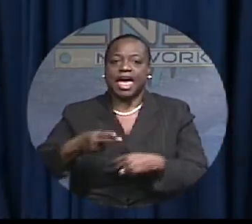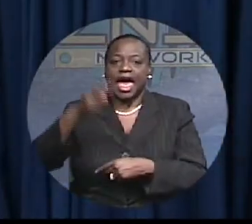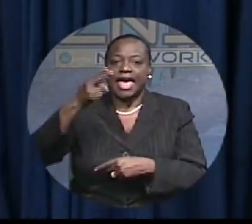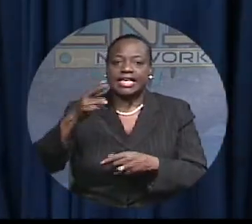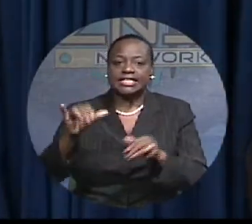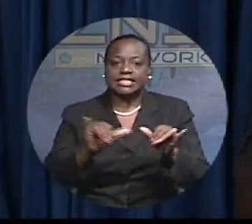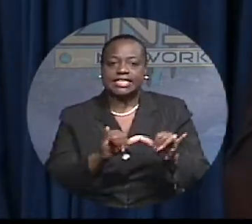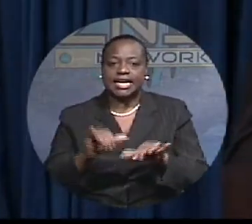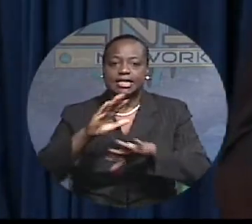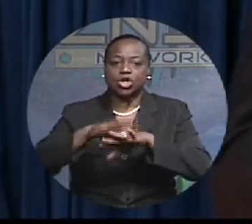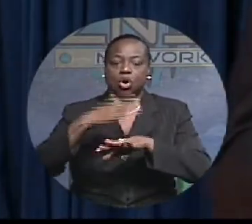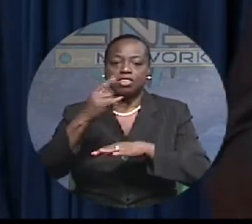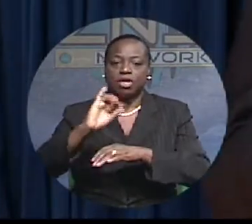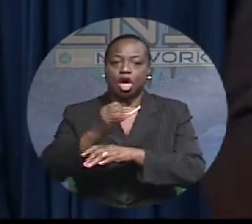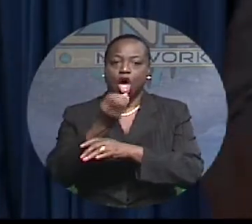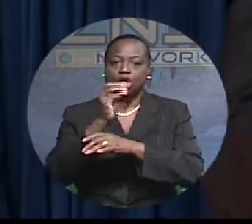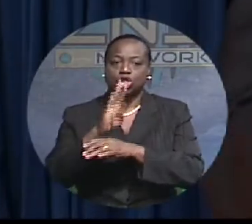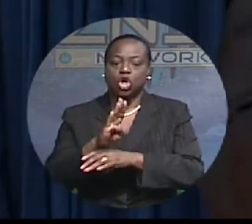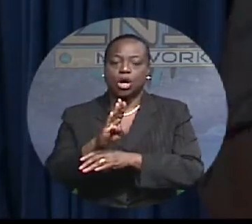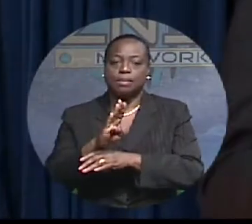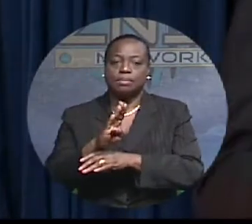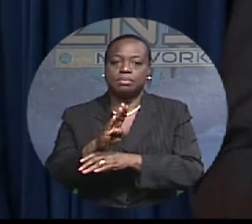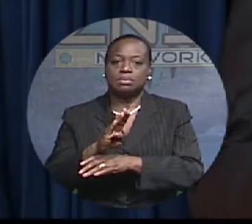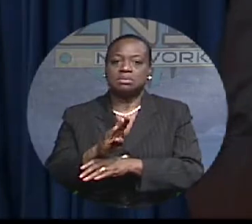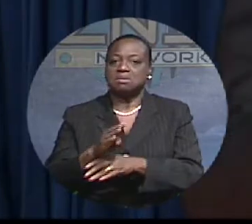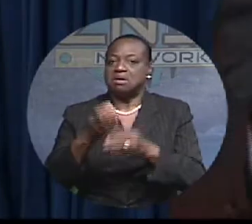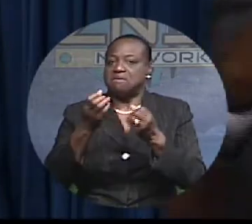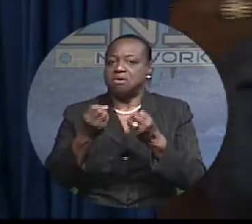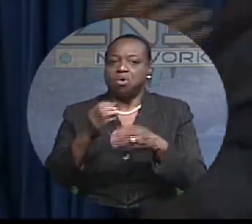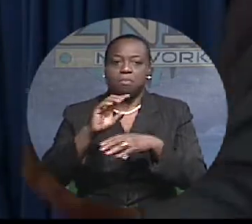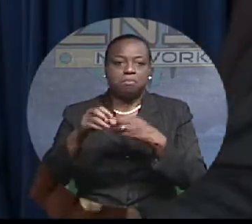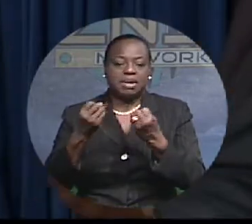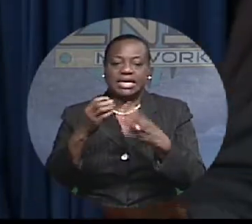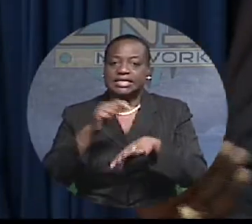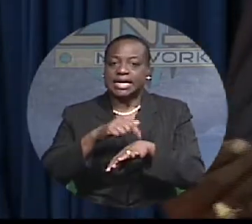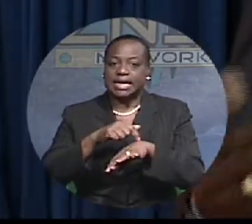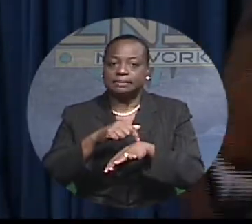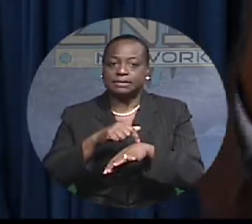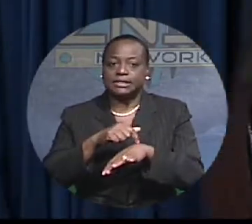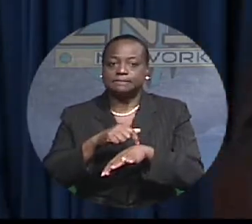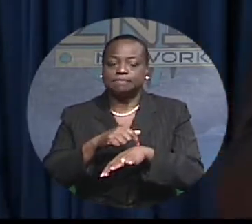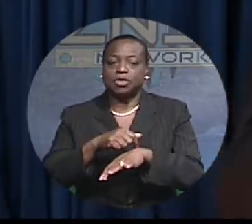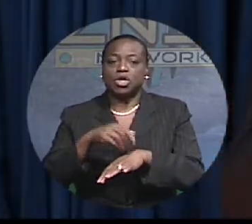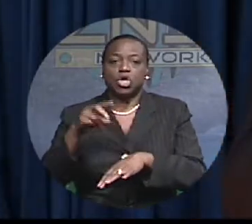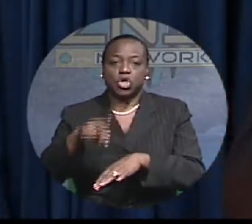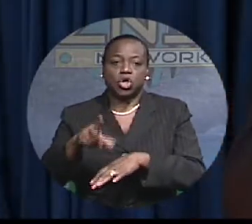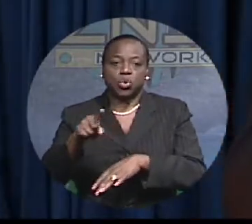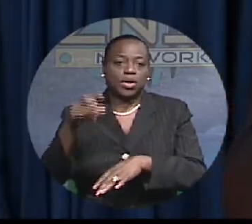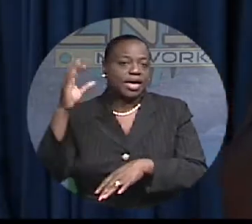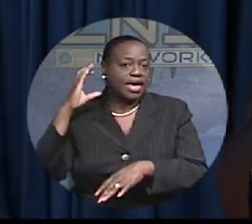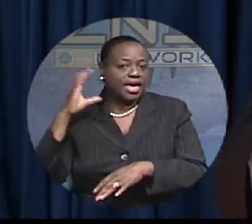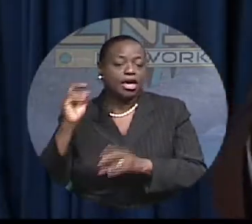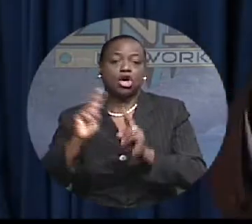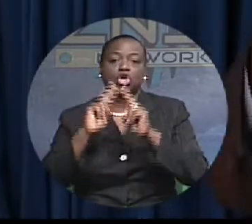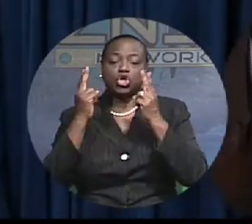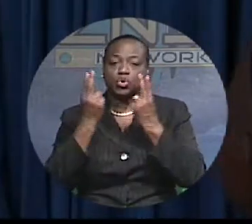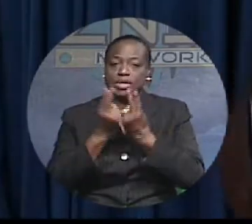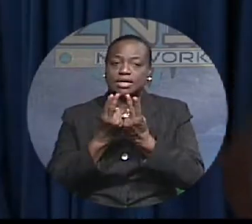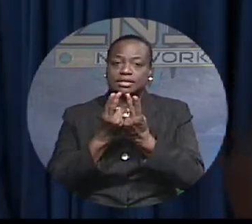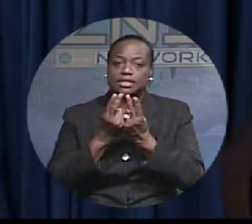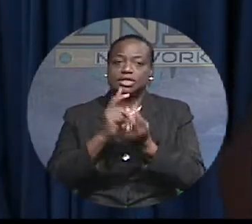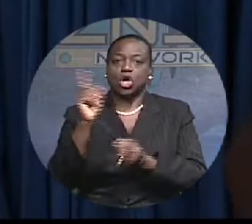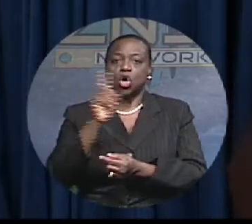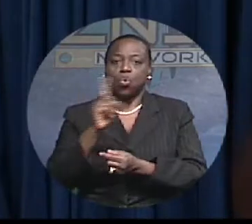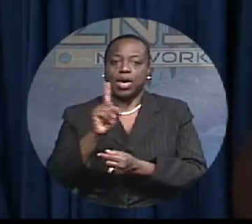on the job. You know, too often you hear not necessarily about this union, but about unions, where the